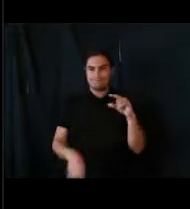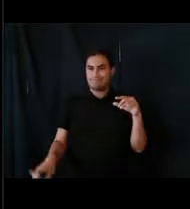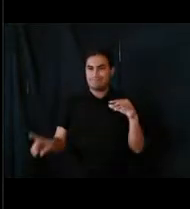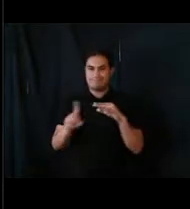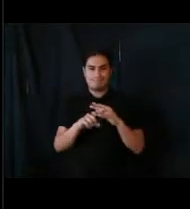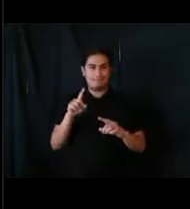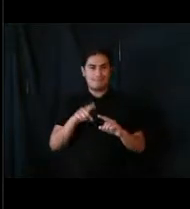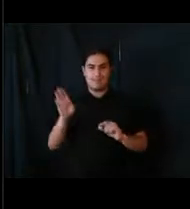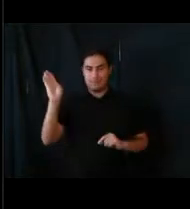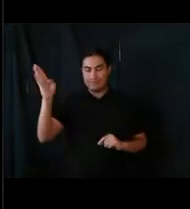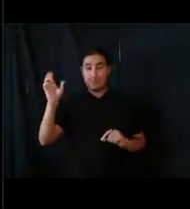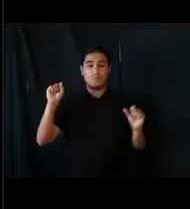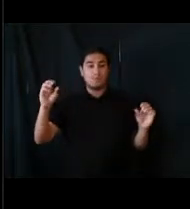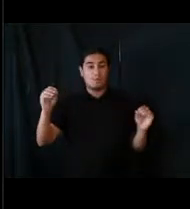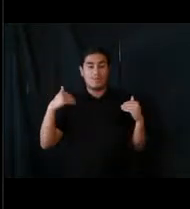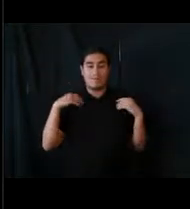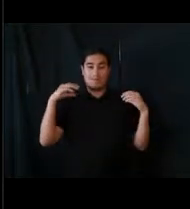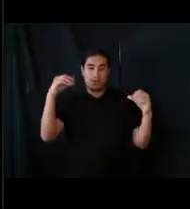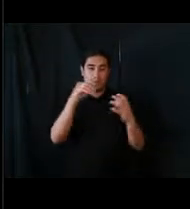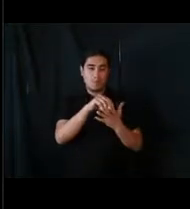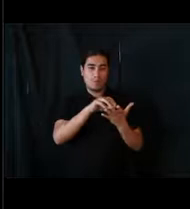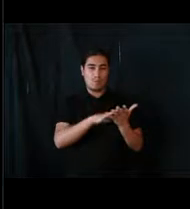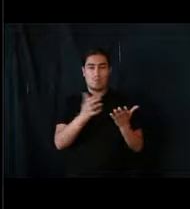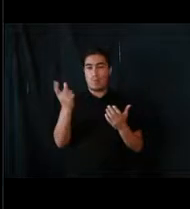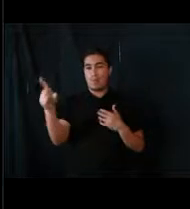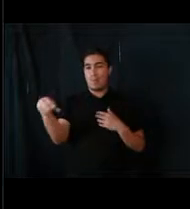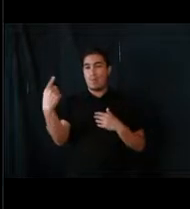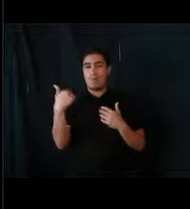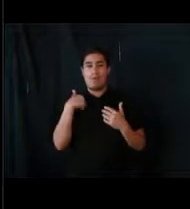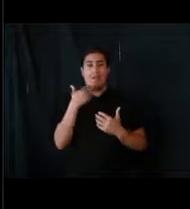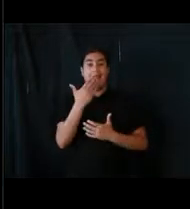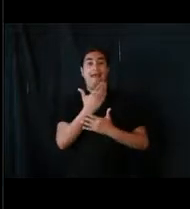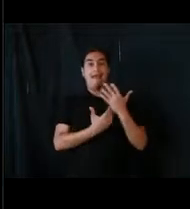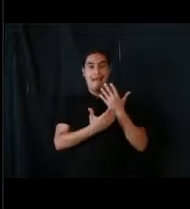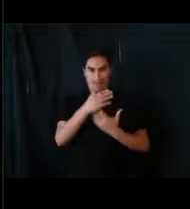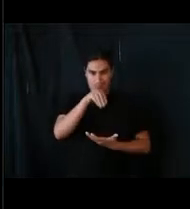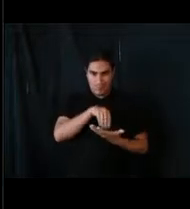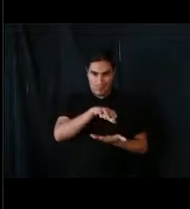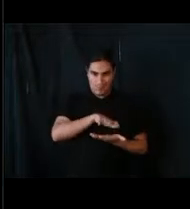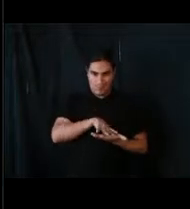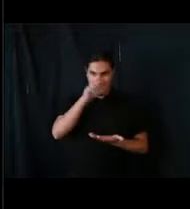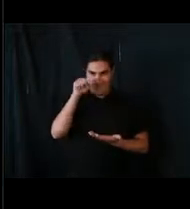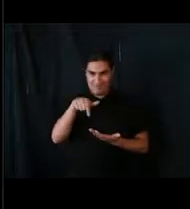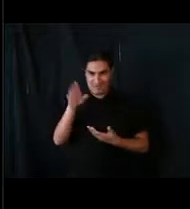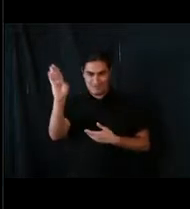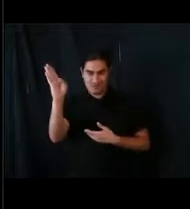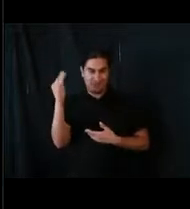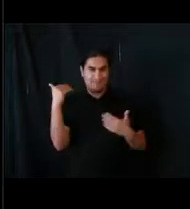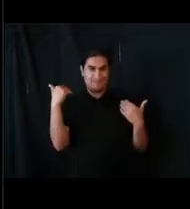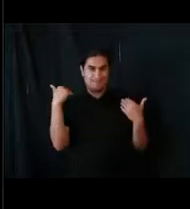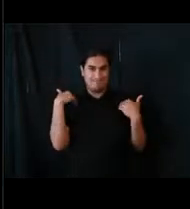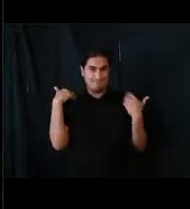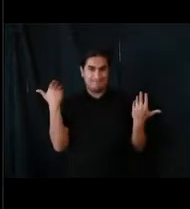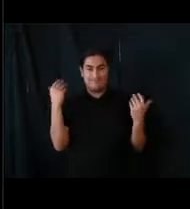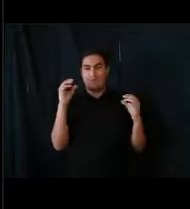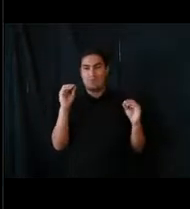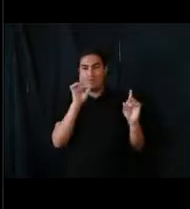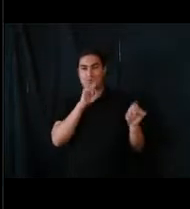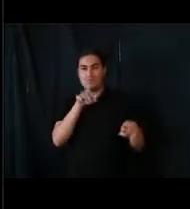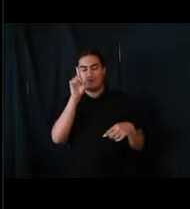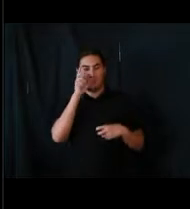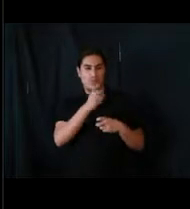present so i have no notes other than what i hand wrote for this presentation and i have no answers to any tough questions but i'll be happy to have